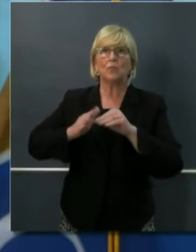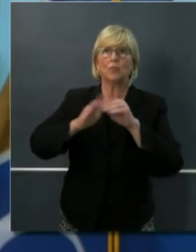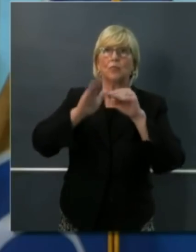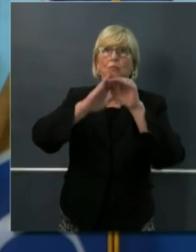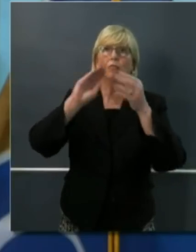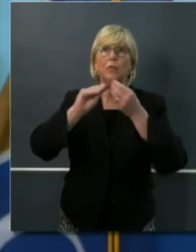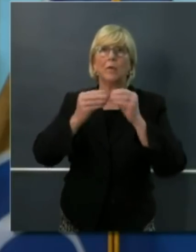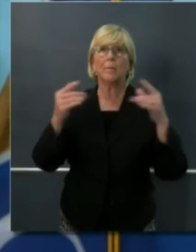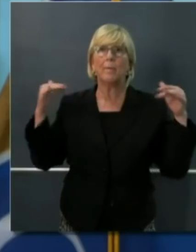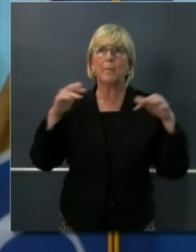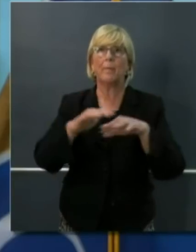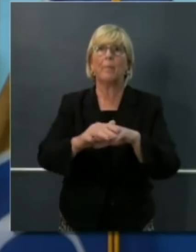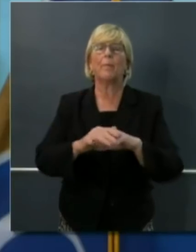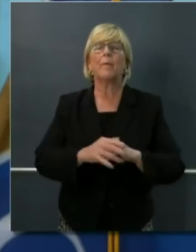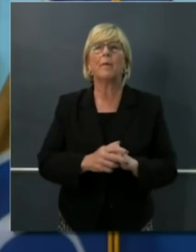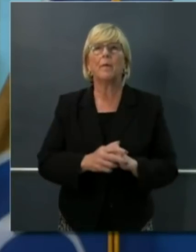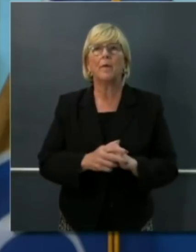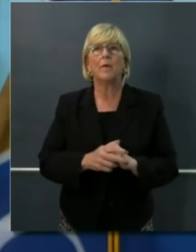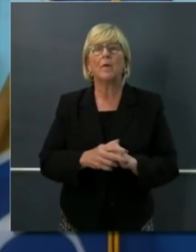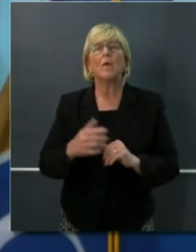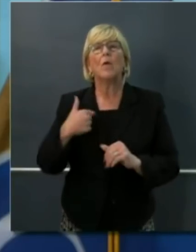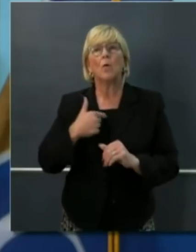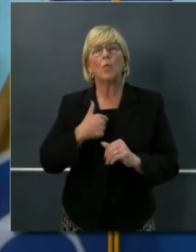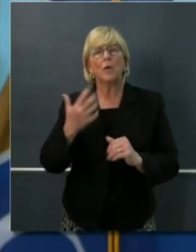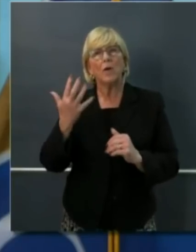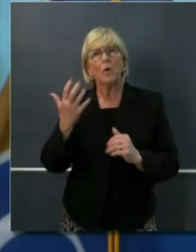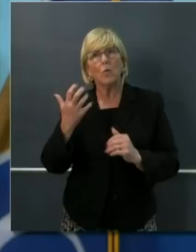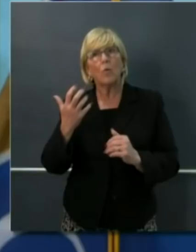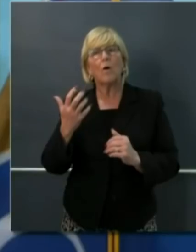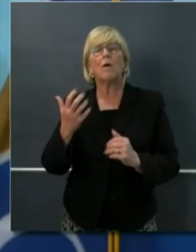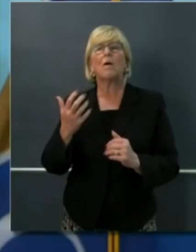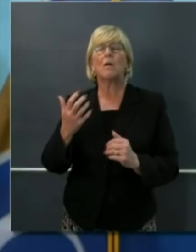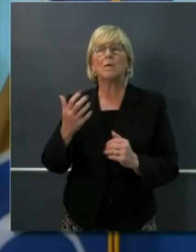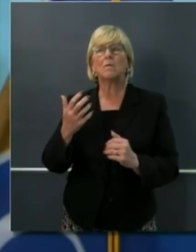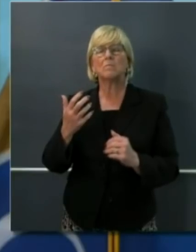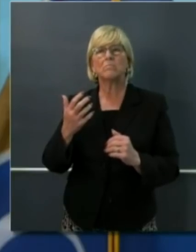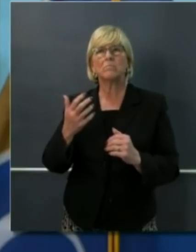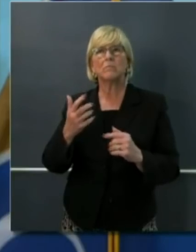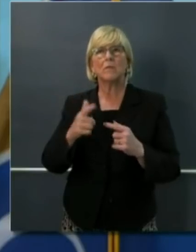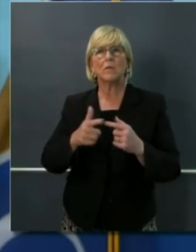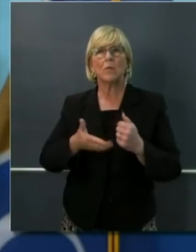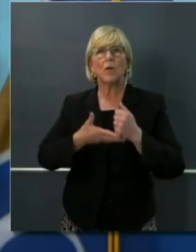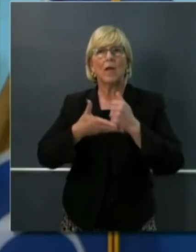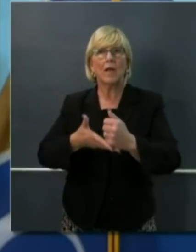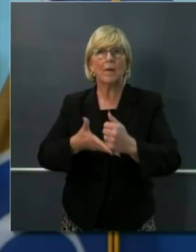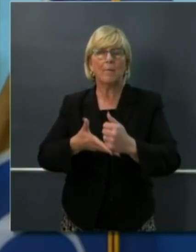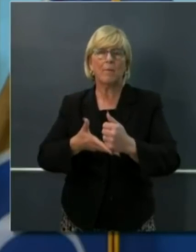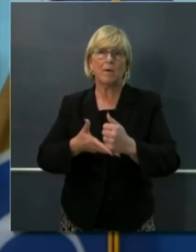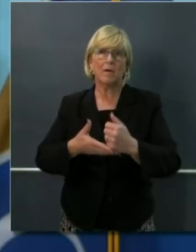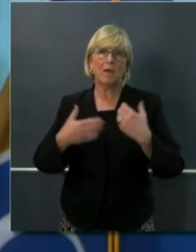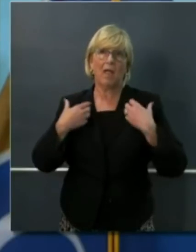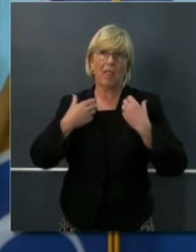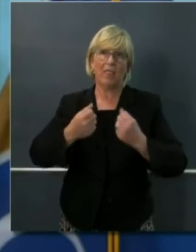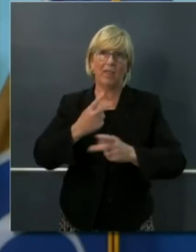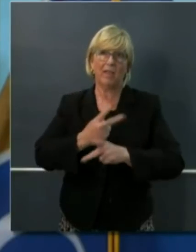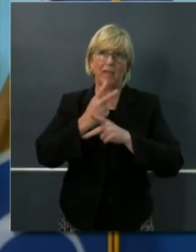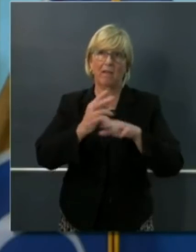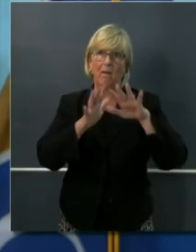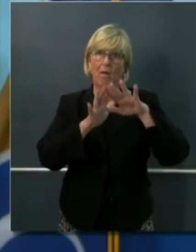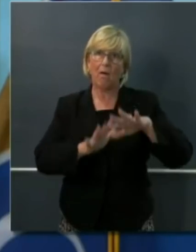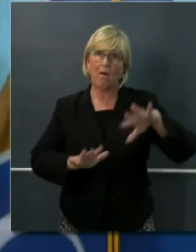to move more formally with our partners at the local level and throughout the healthcare delivery system to once again